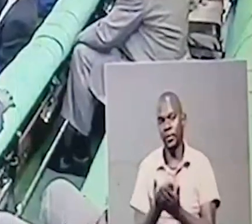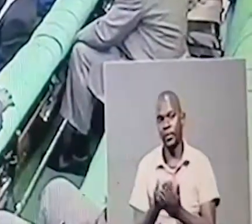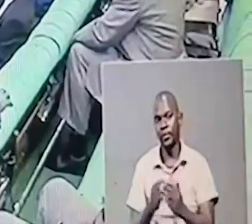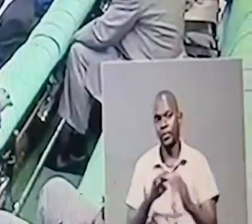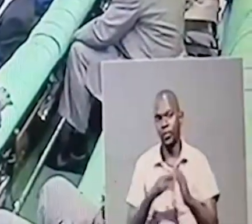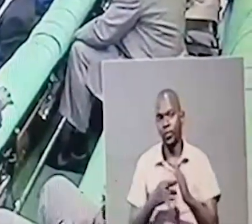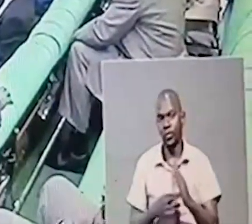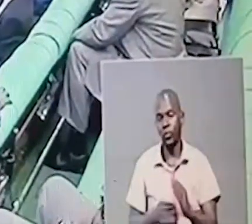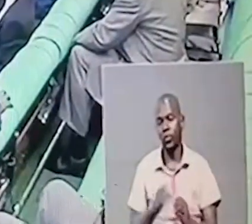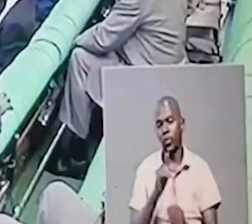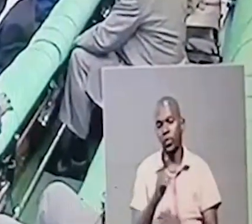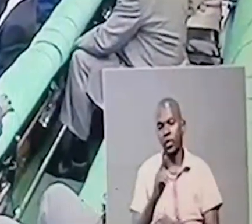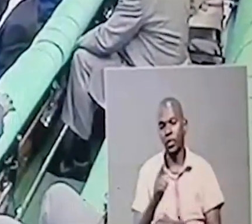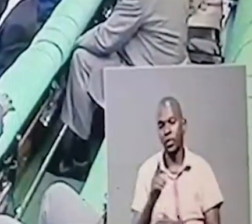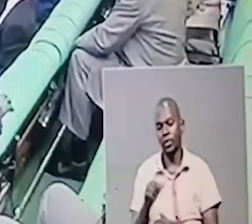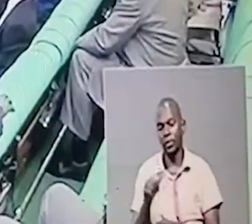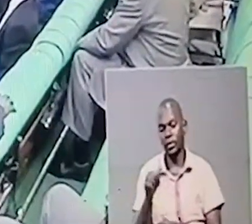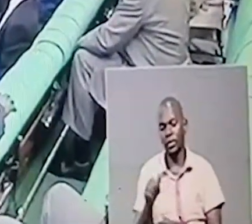Rule 117,